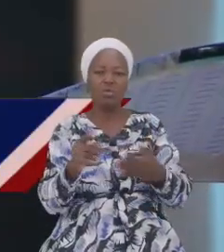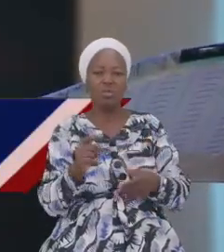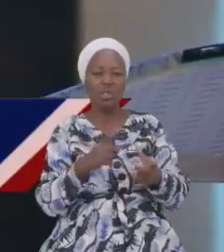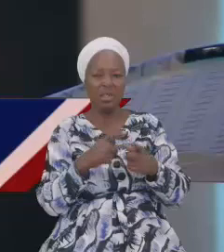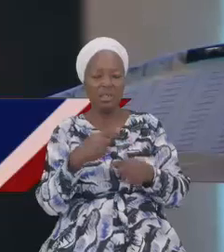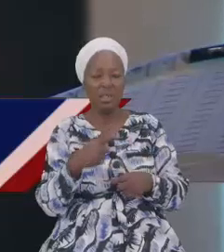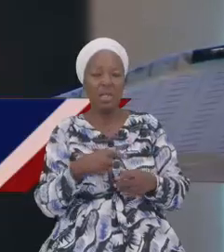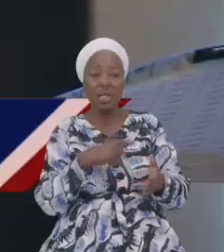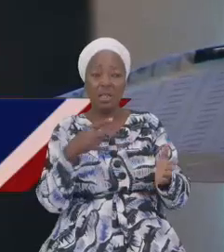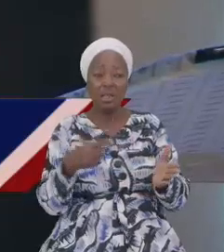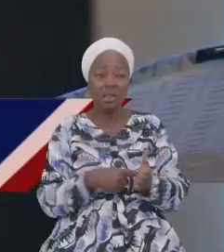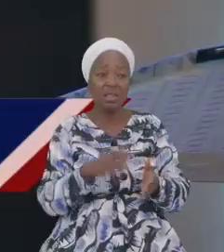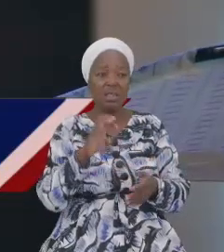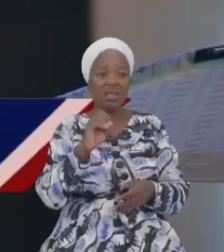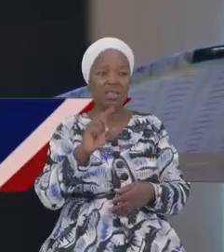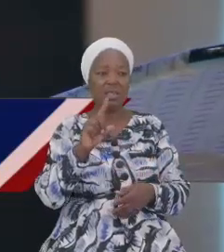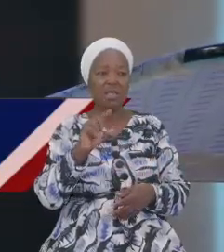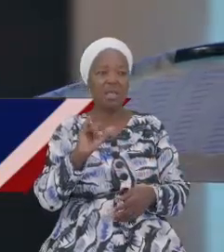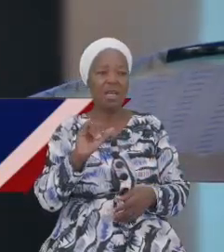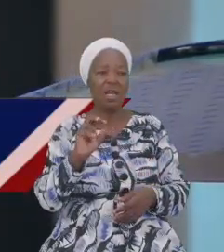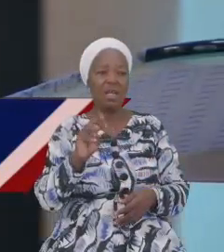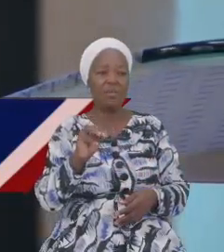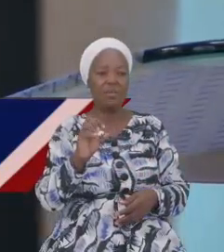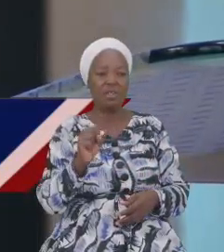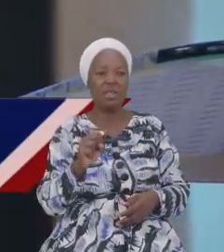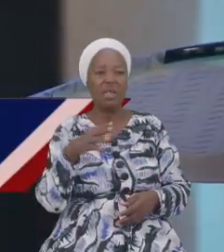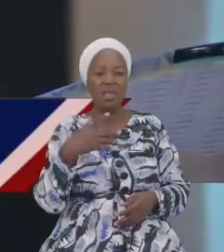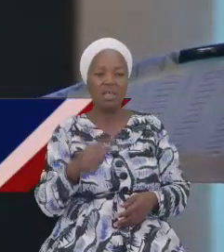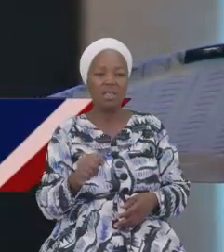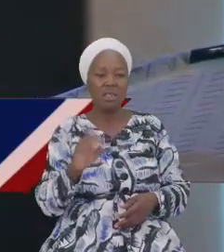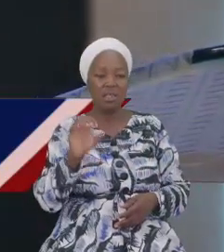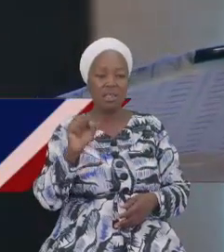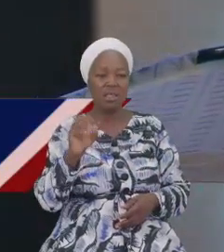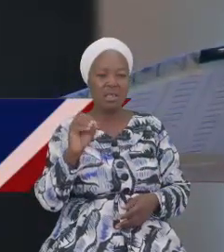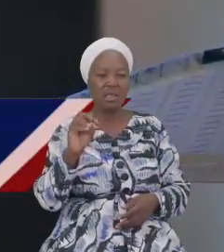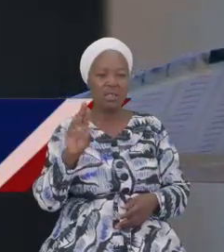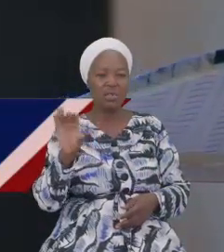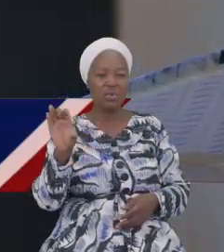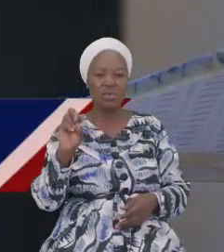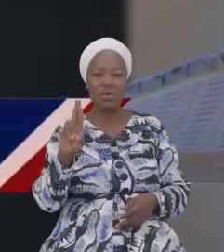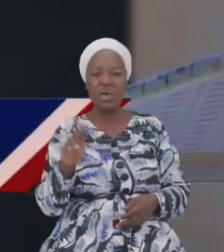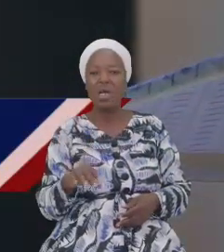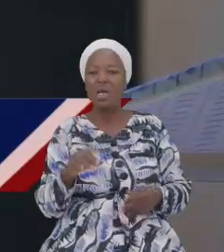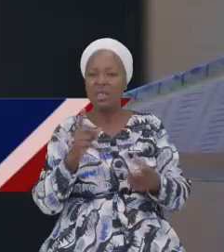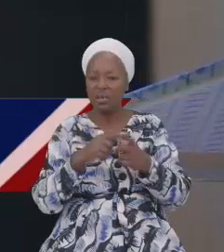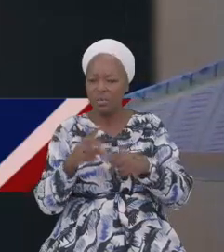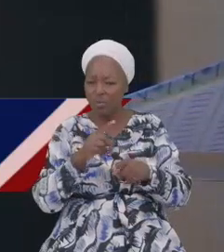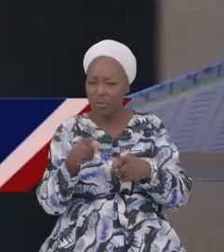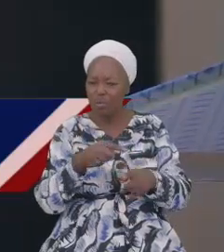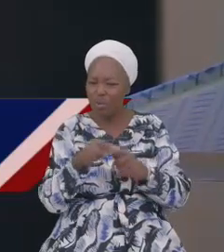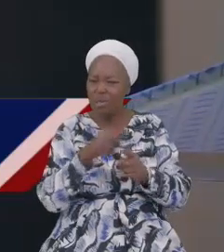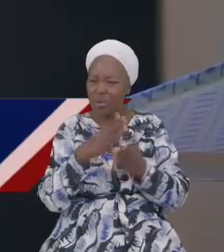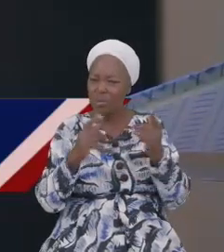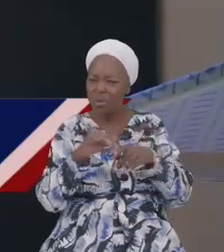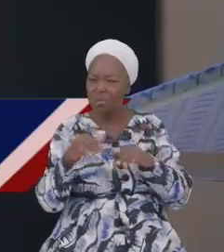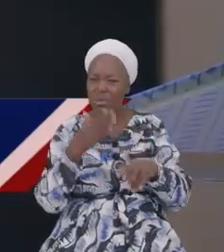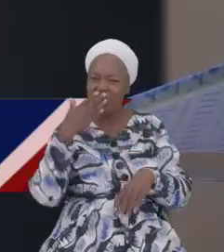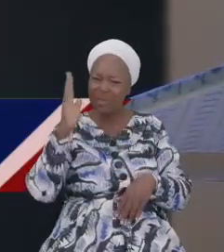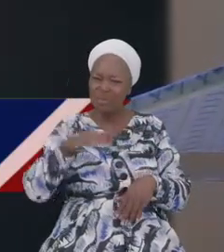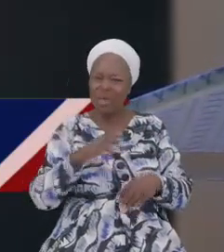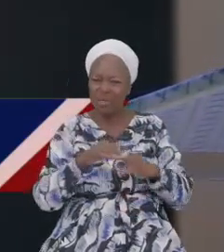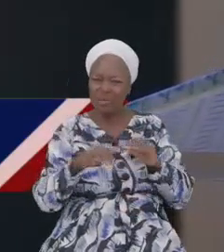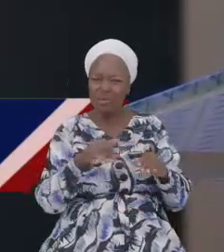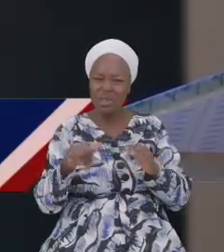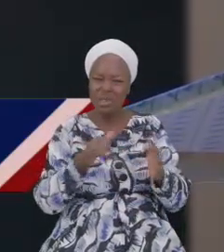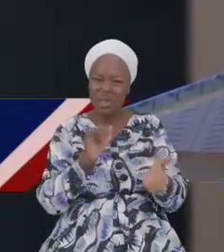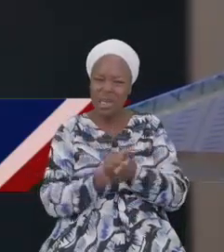listen, Elymas, a sorcerer. When somebody is doing evil, and is able to do that